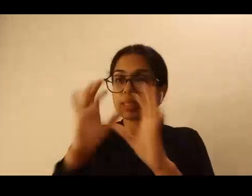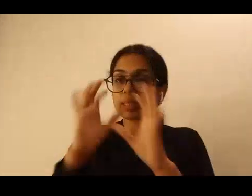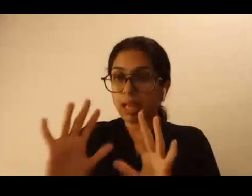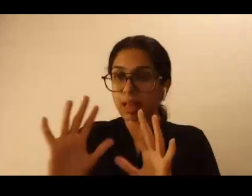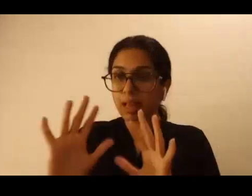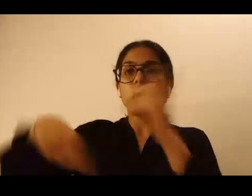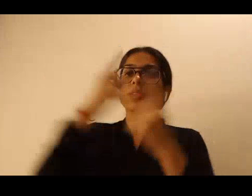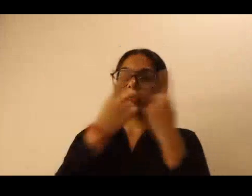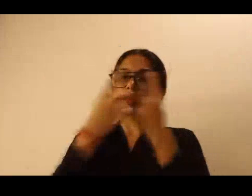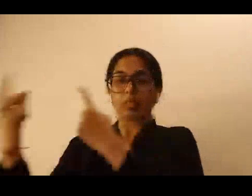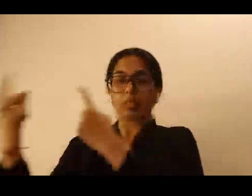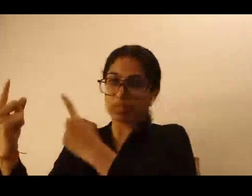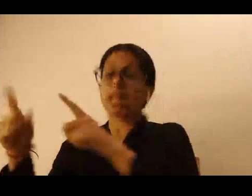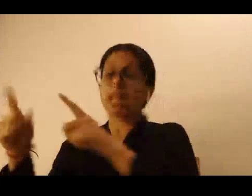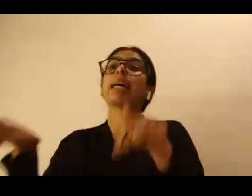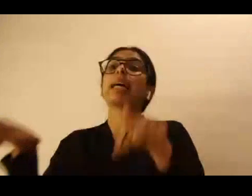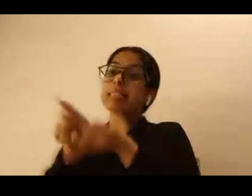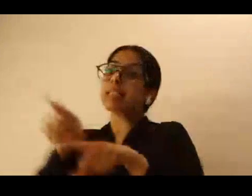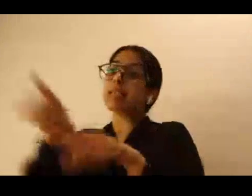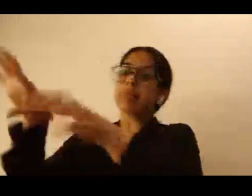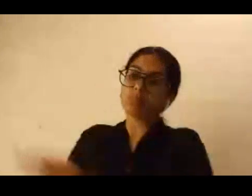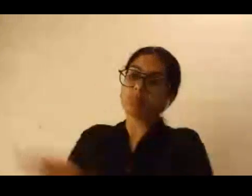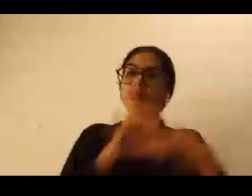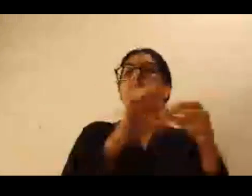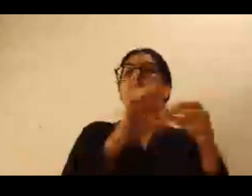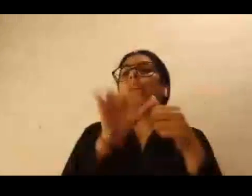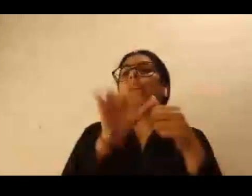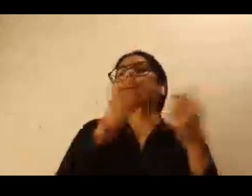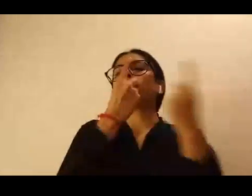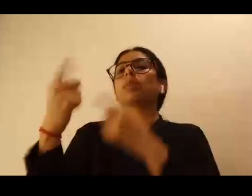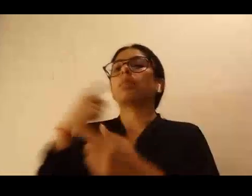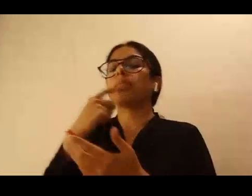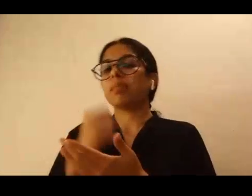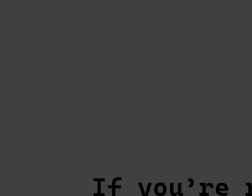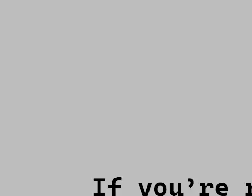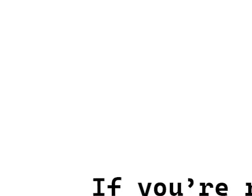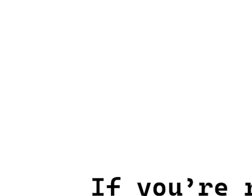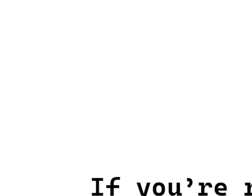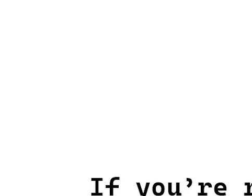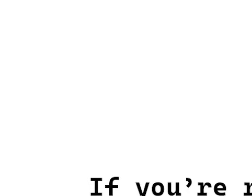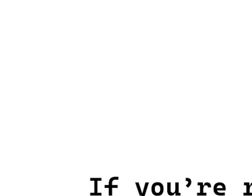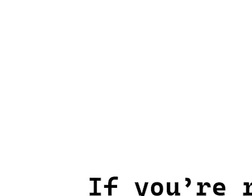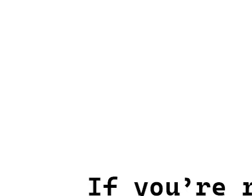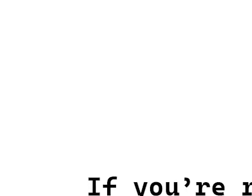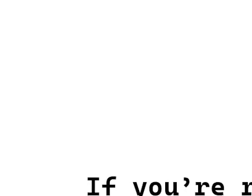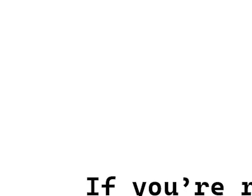ensure that the content that is being created is used by everyone.